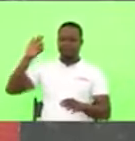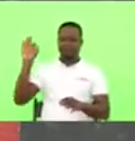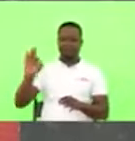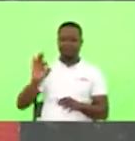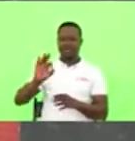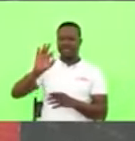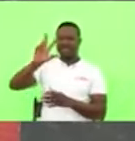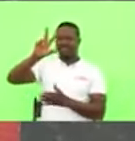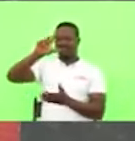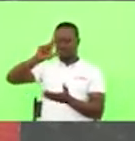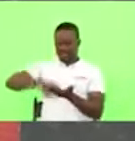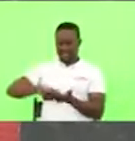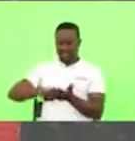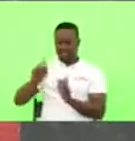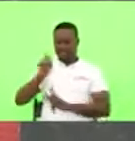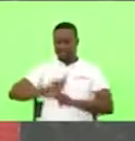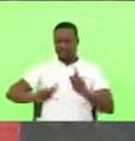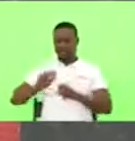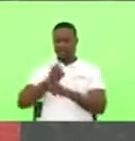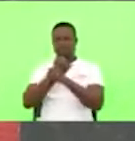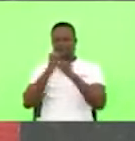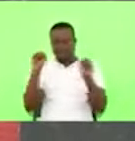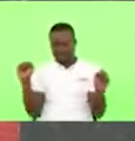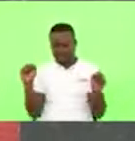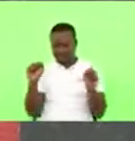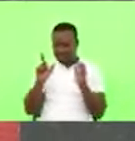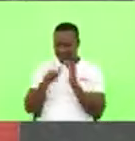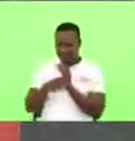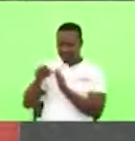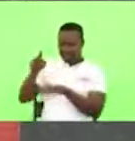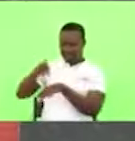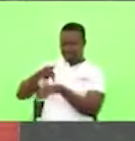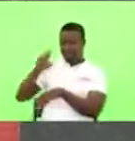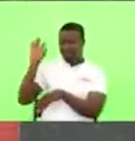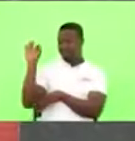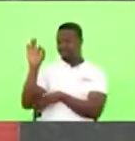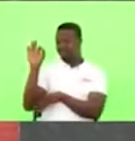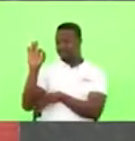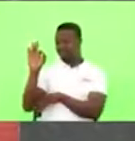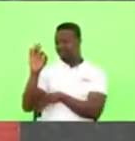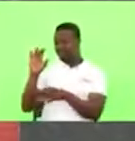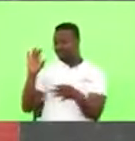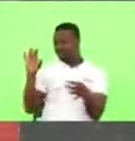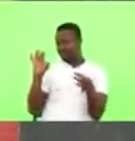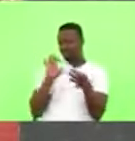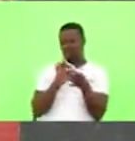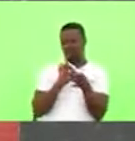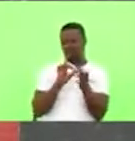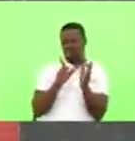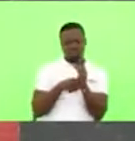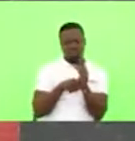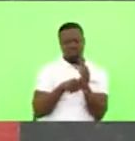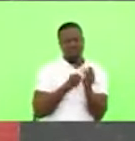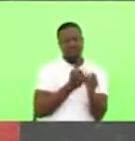3,000 people were saved, but his preaching was connected to the resurrected